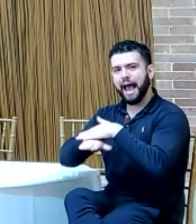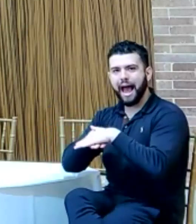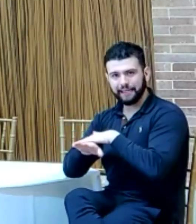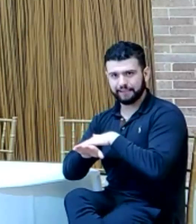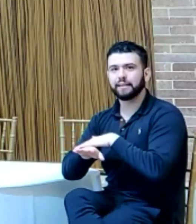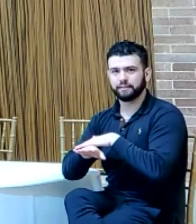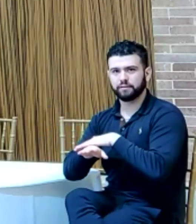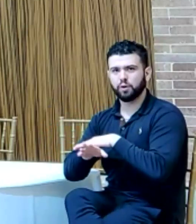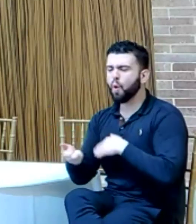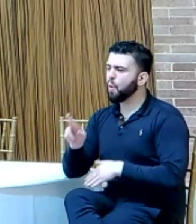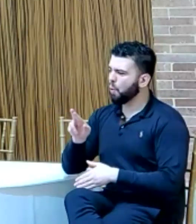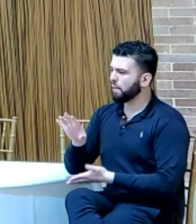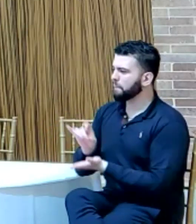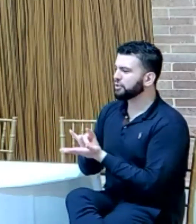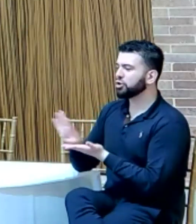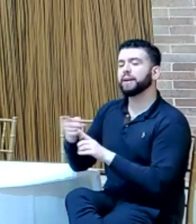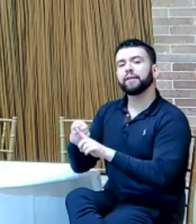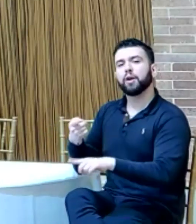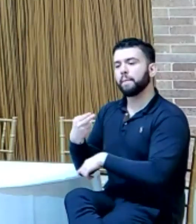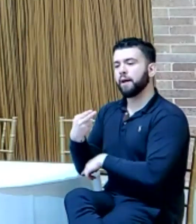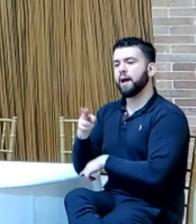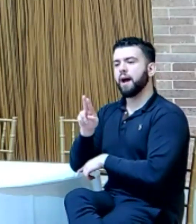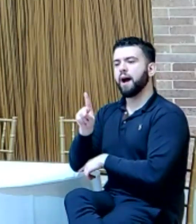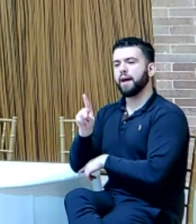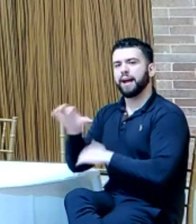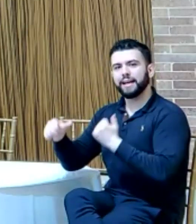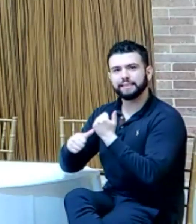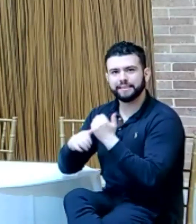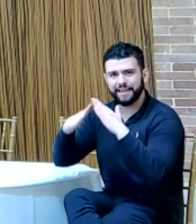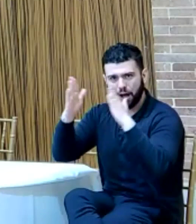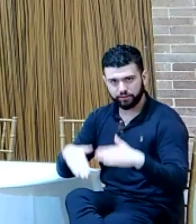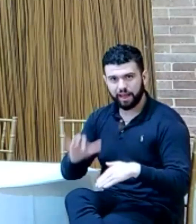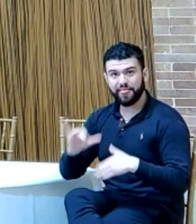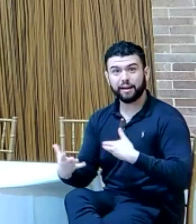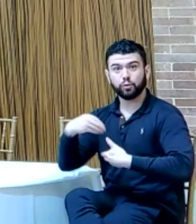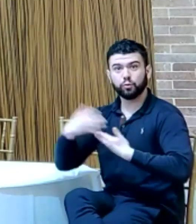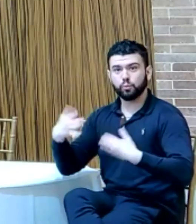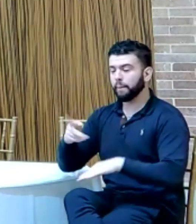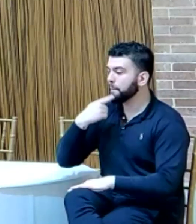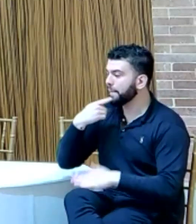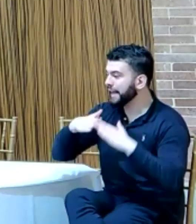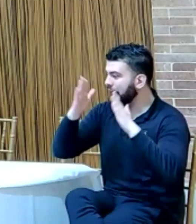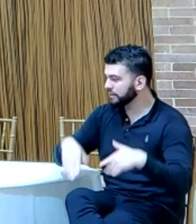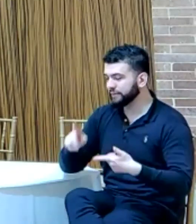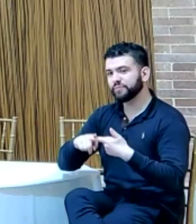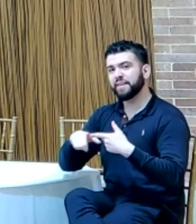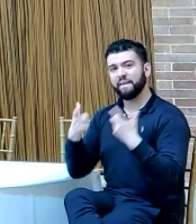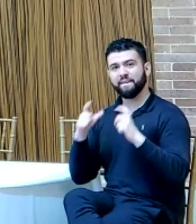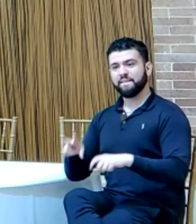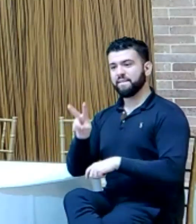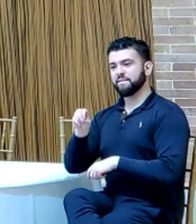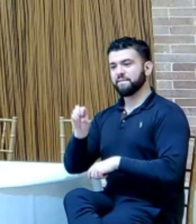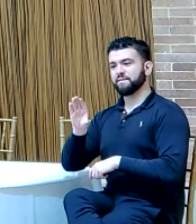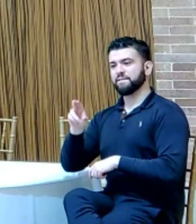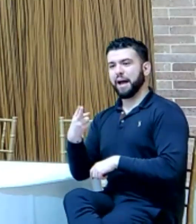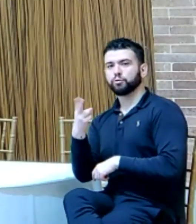or terminated from HUD assisted housing including public housing housing Choice vouchers and HUD multif family